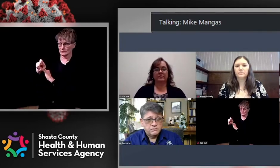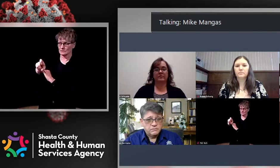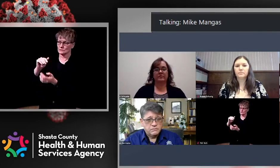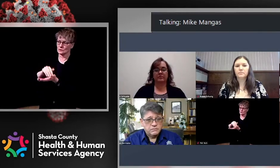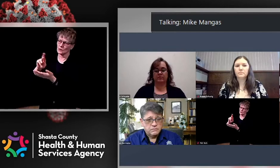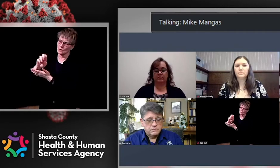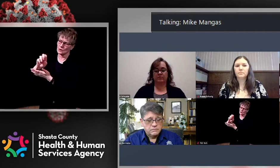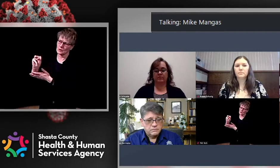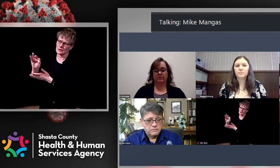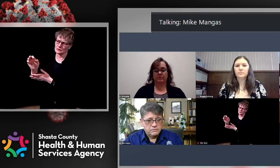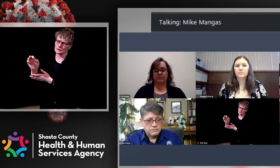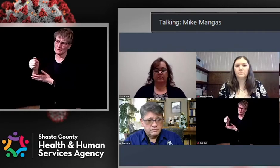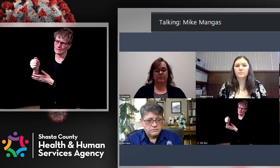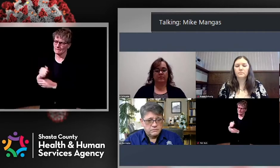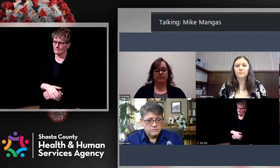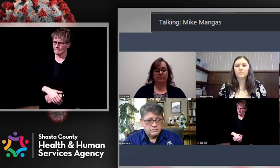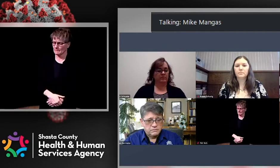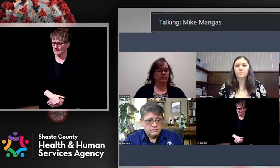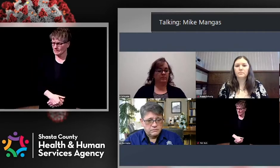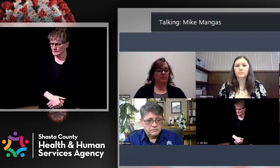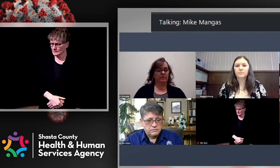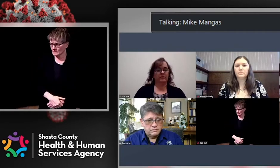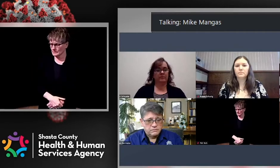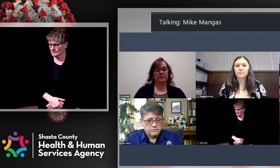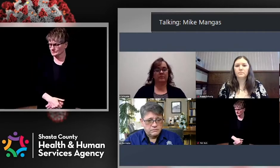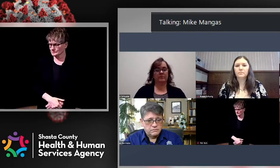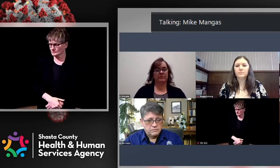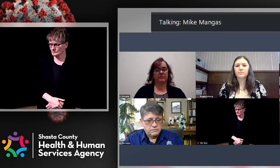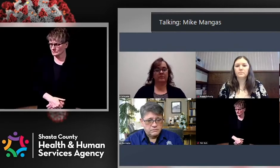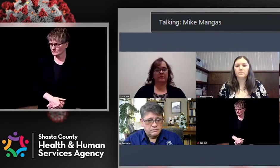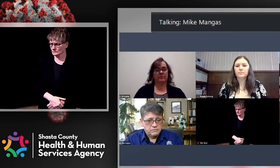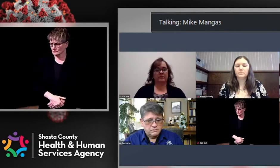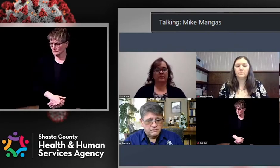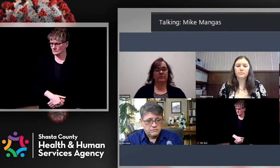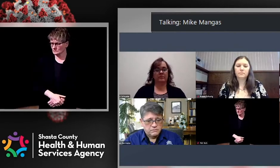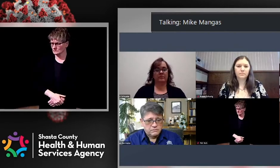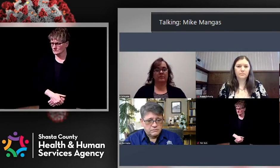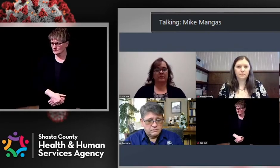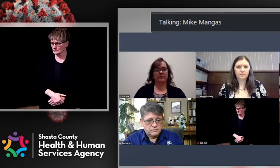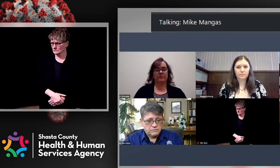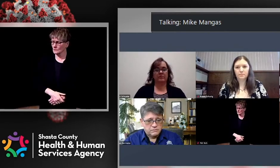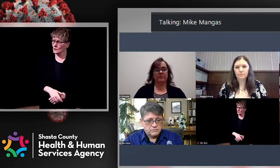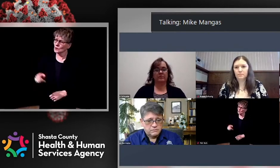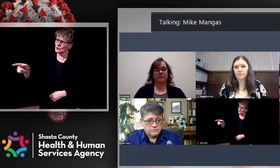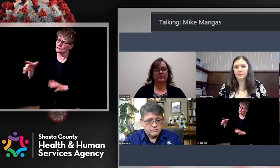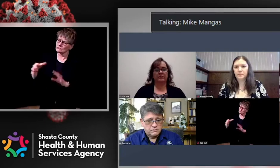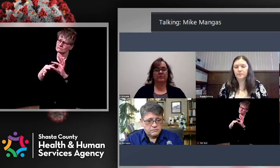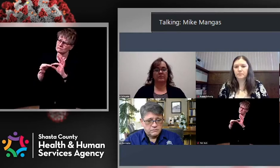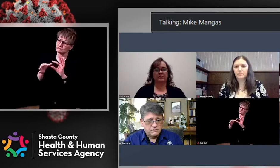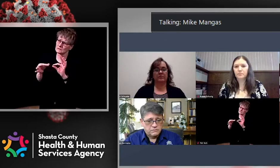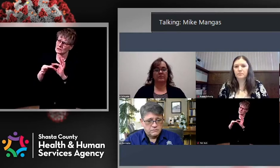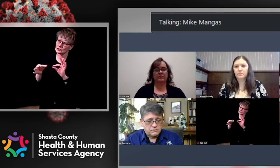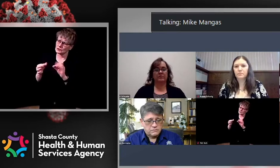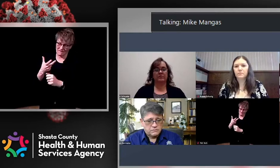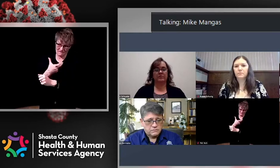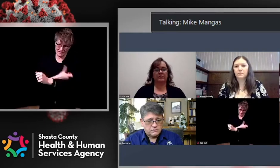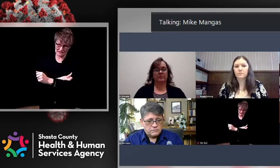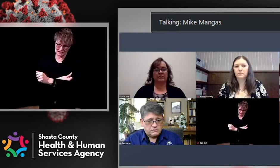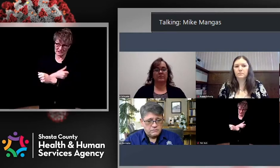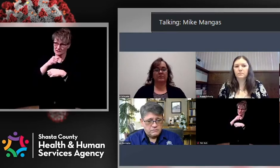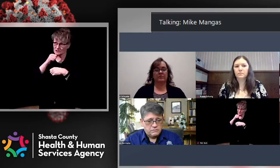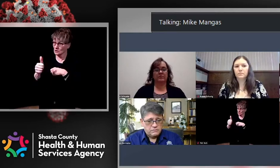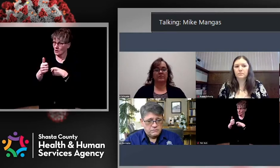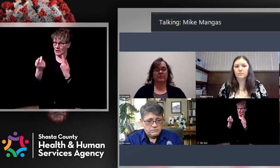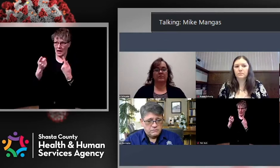You mentioned that things are not getting rolled out maybe quite as fast as people would like, but you want to do it right. You want to do it